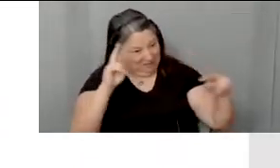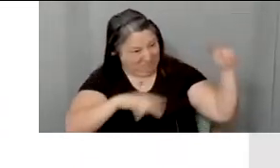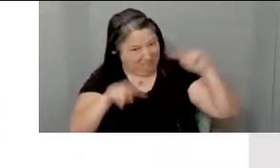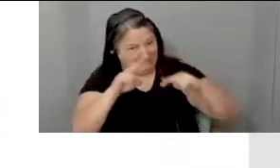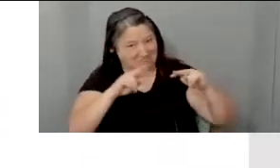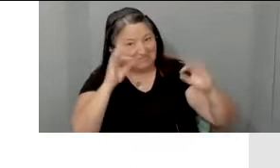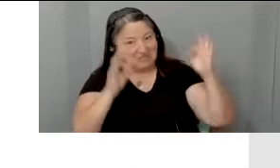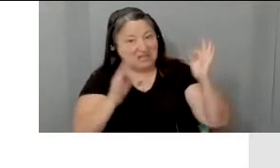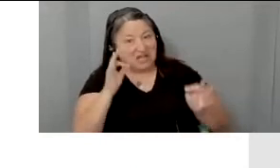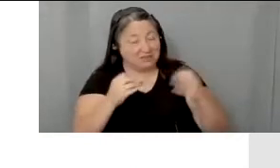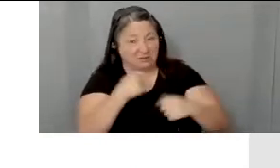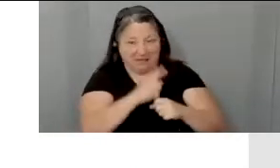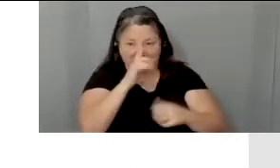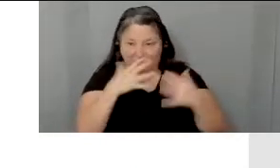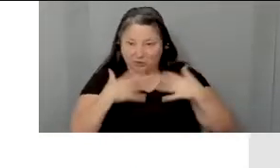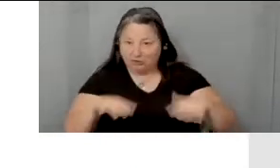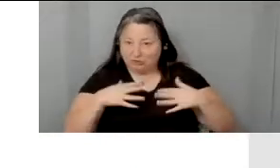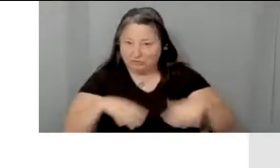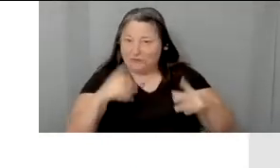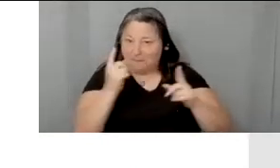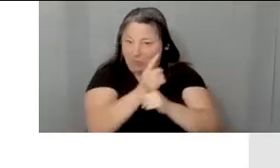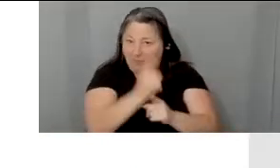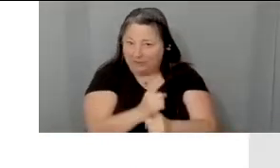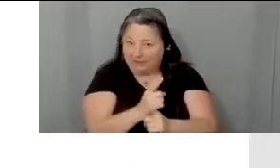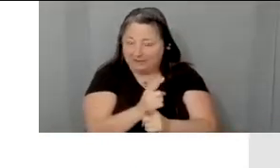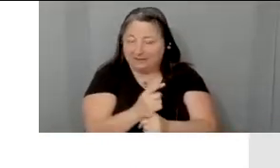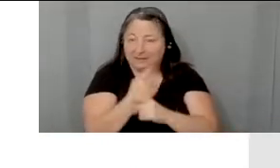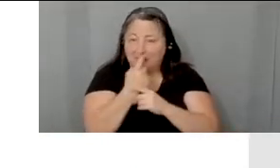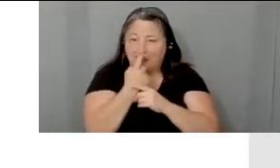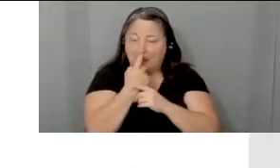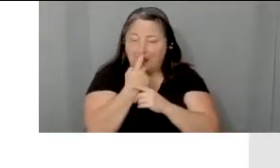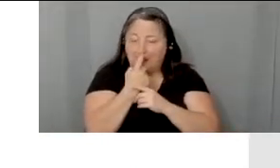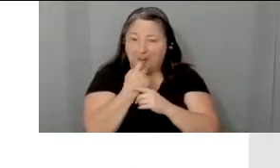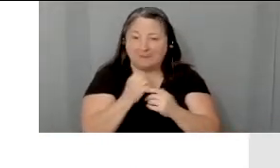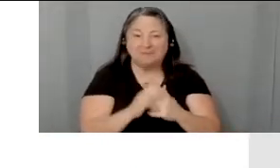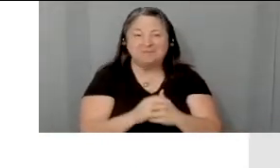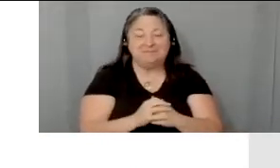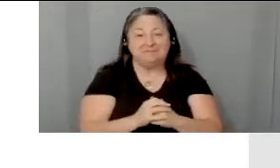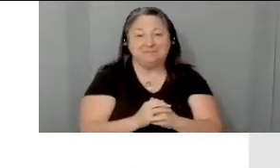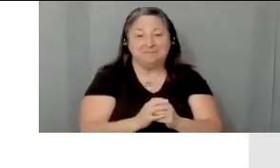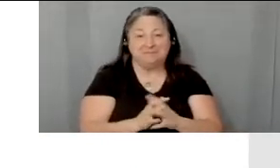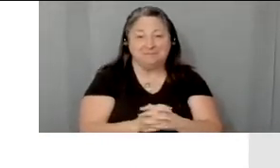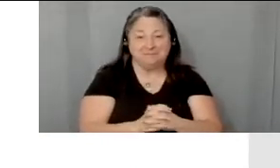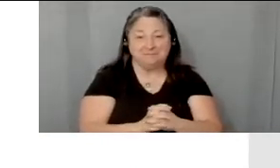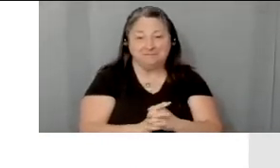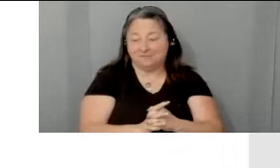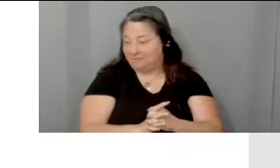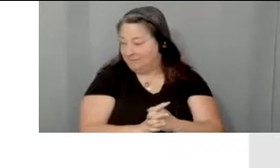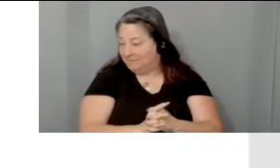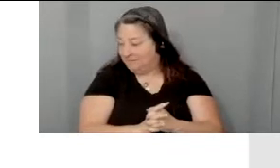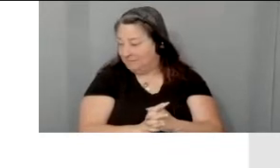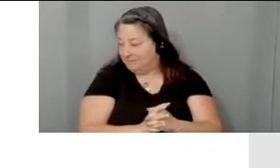that your attire is appropriate. And I would say, you know,